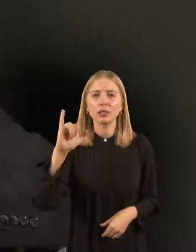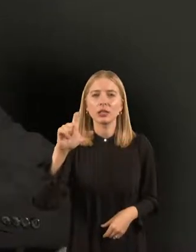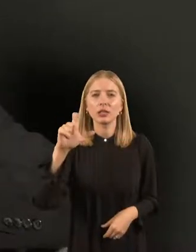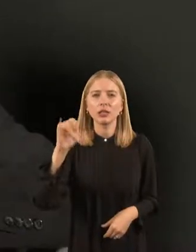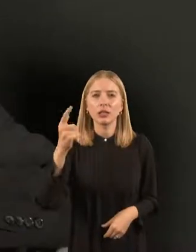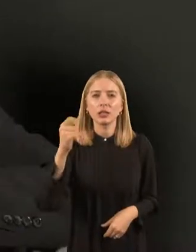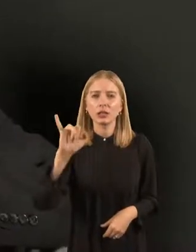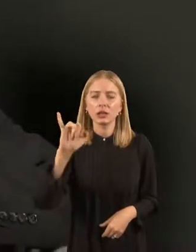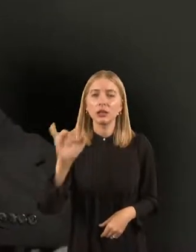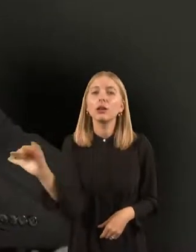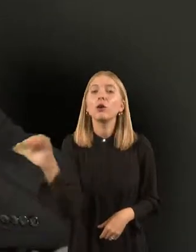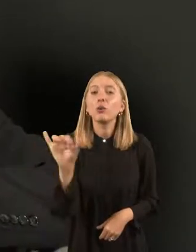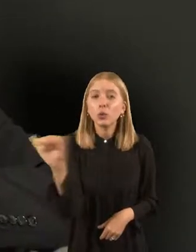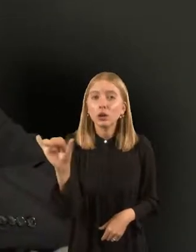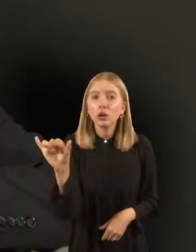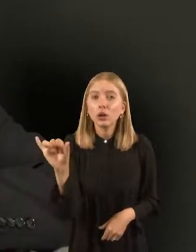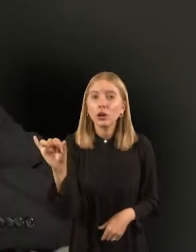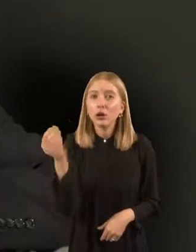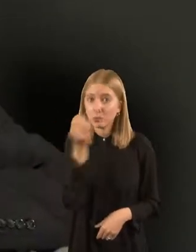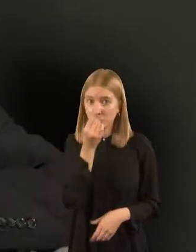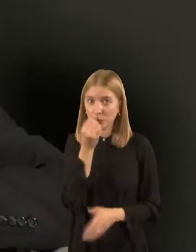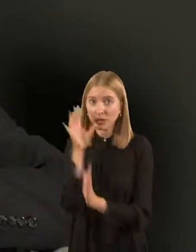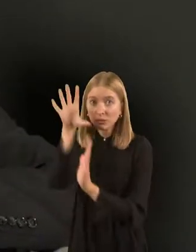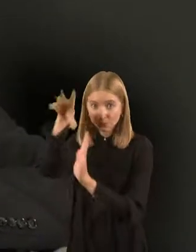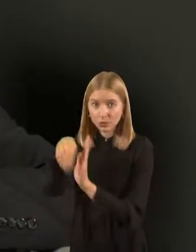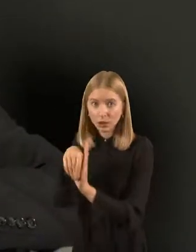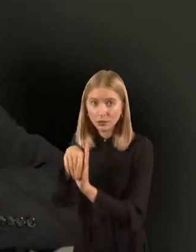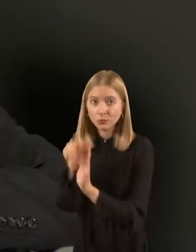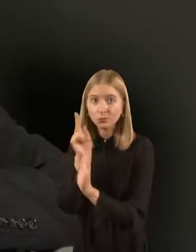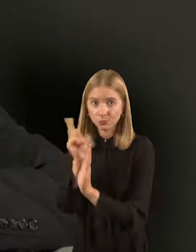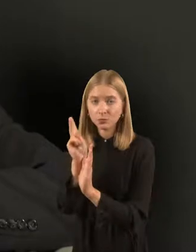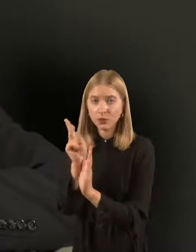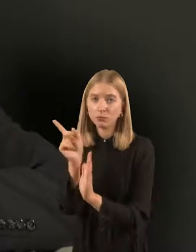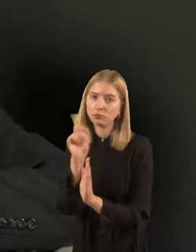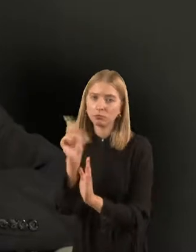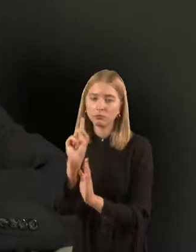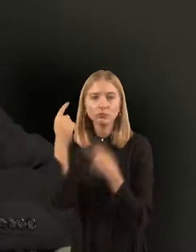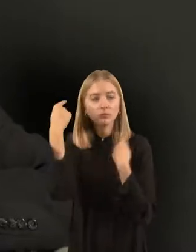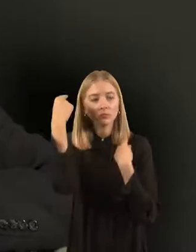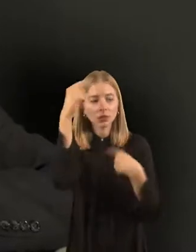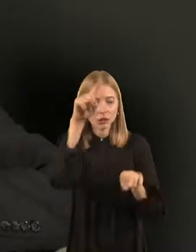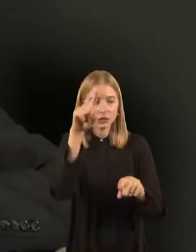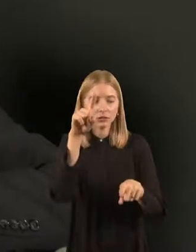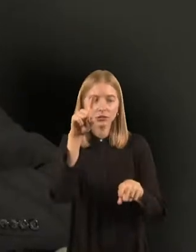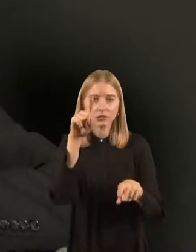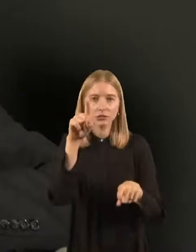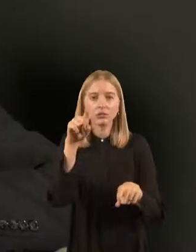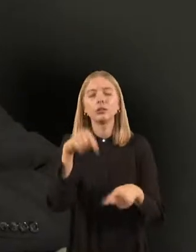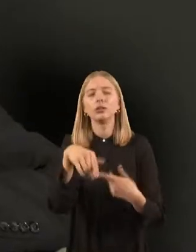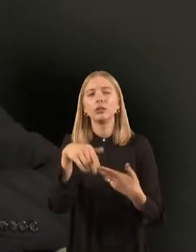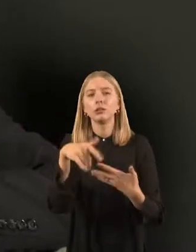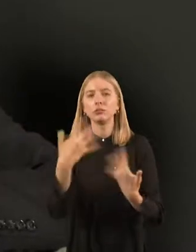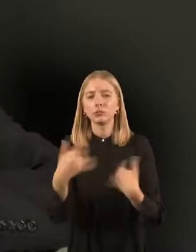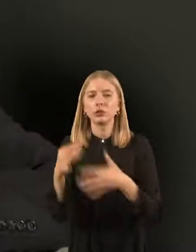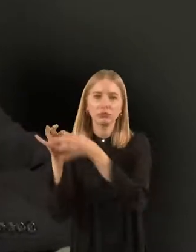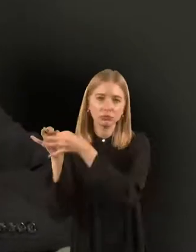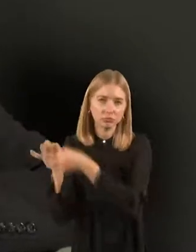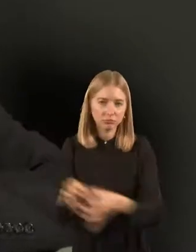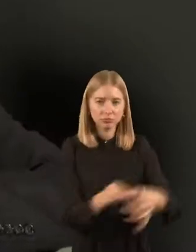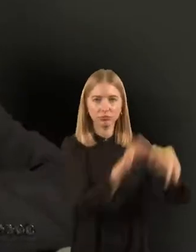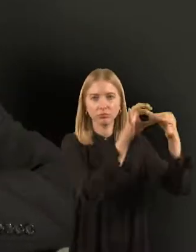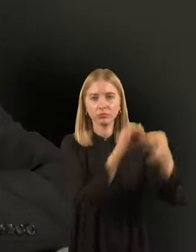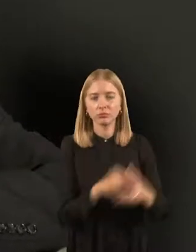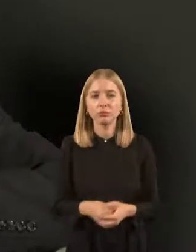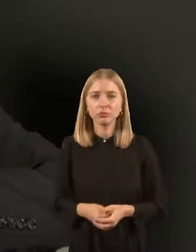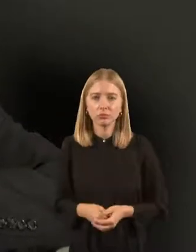and finally they return with different impacts. Now you know that we are eating plastic in